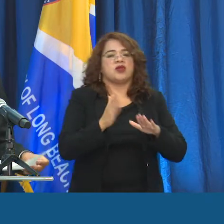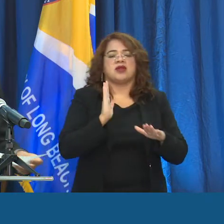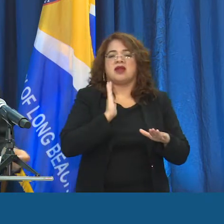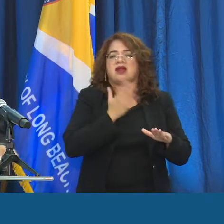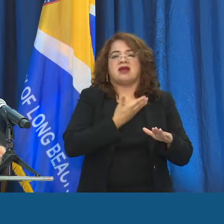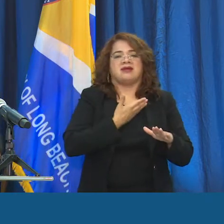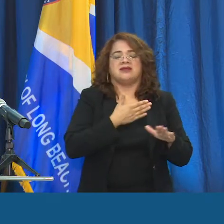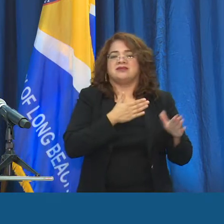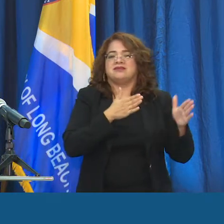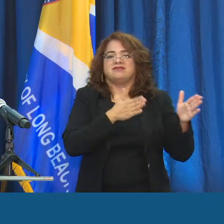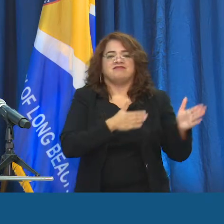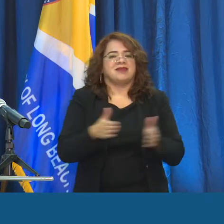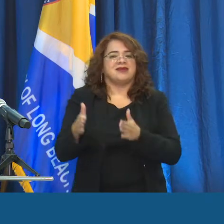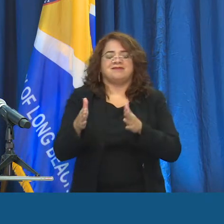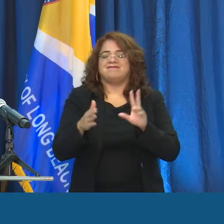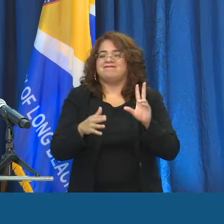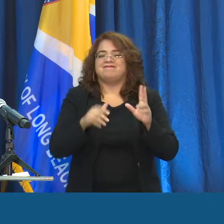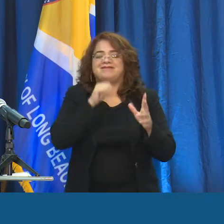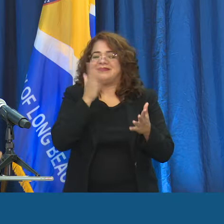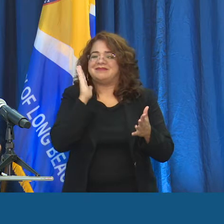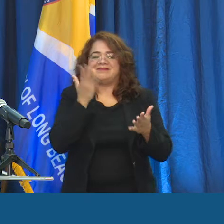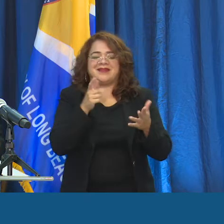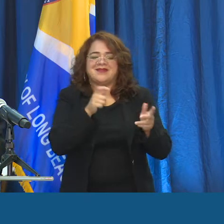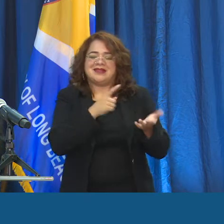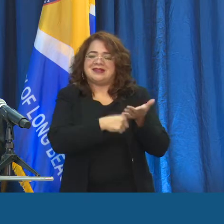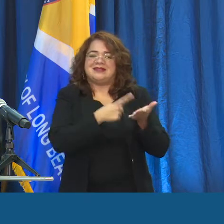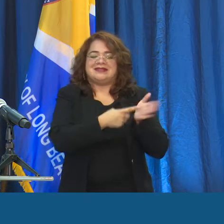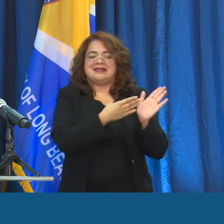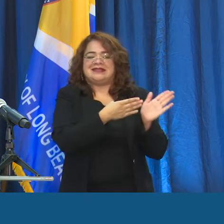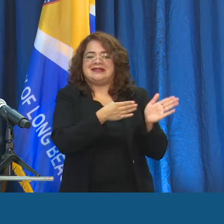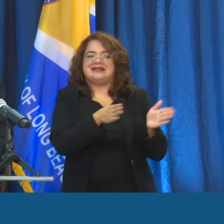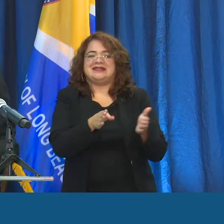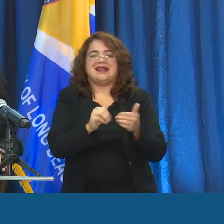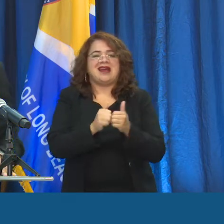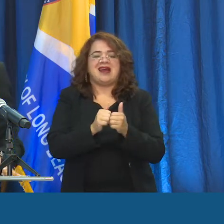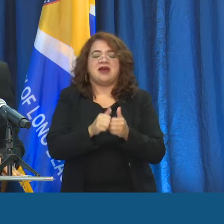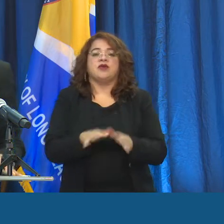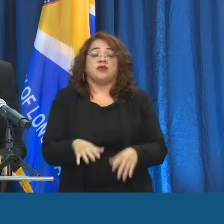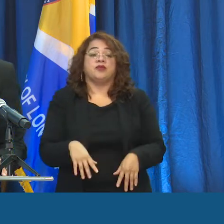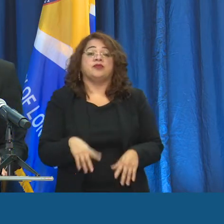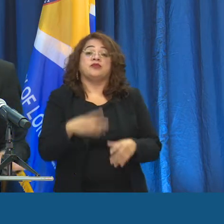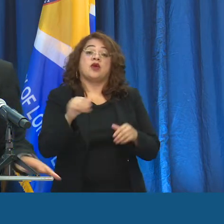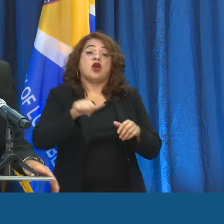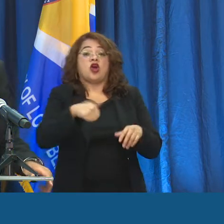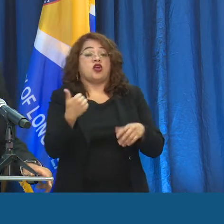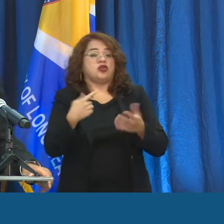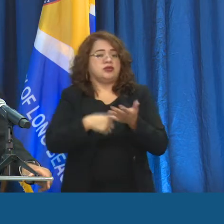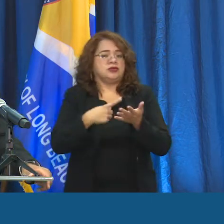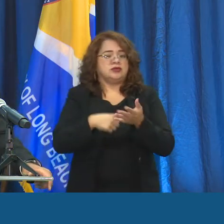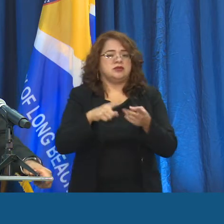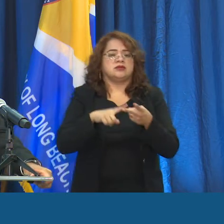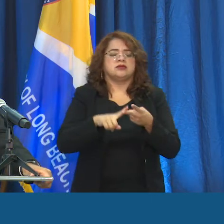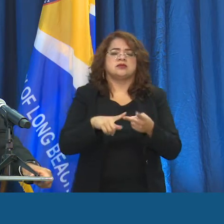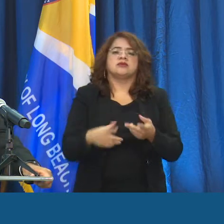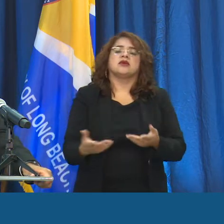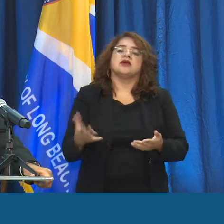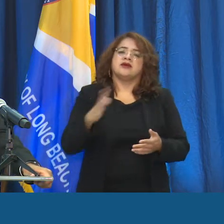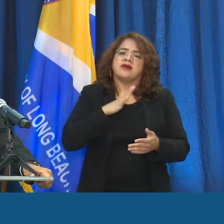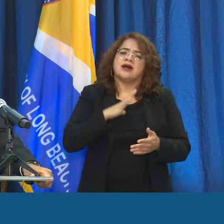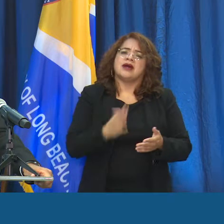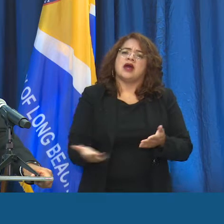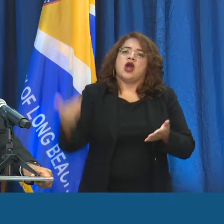as we look to the future, there's been a lot of discussion in the city about how we re-budget.